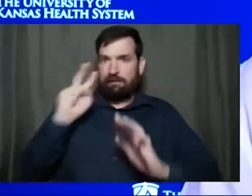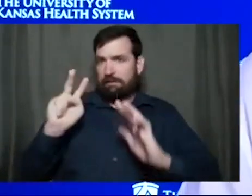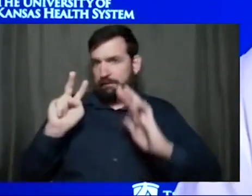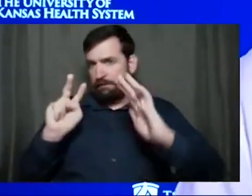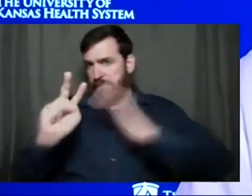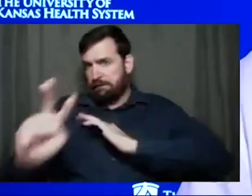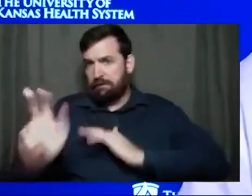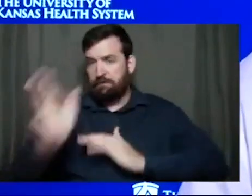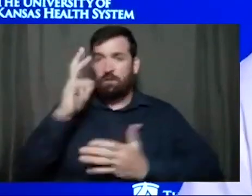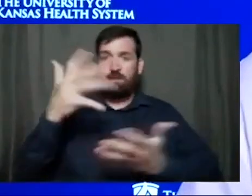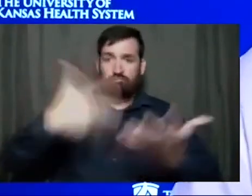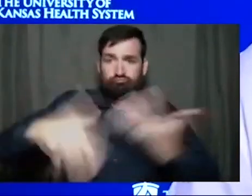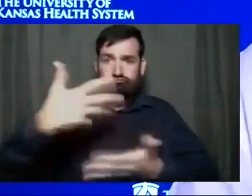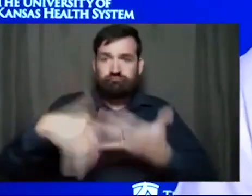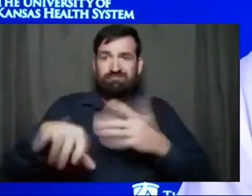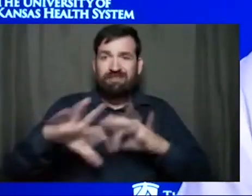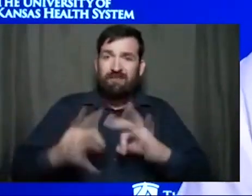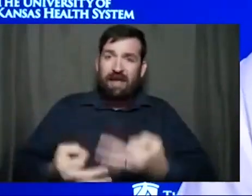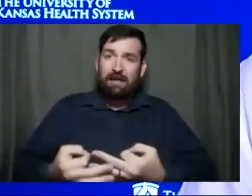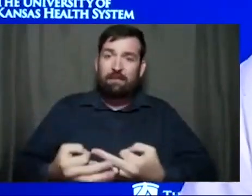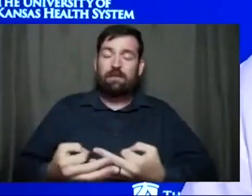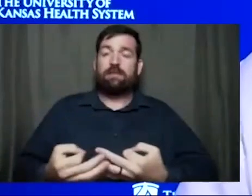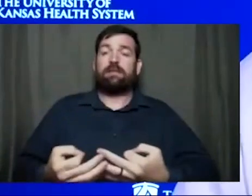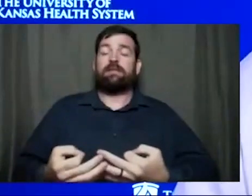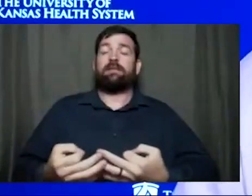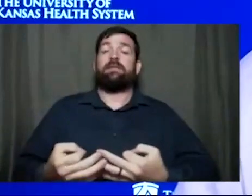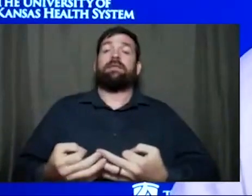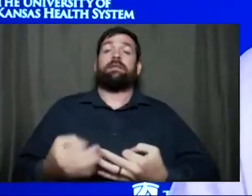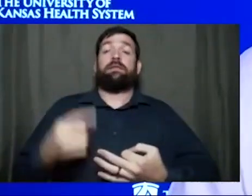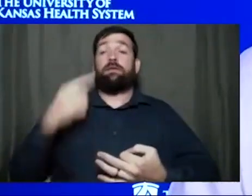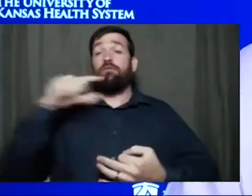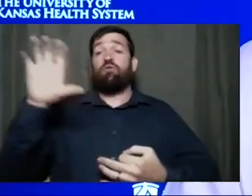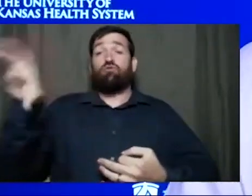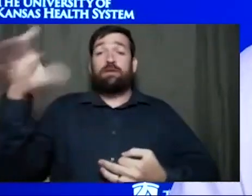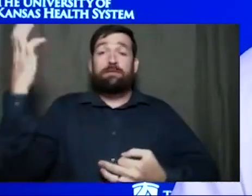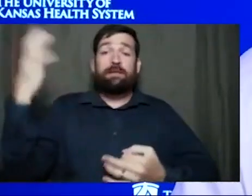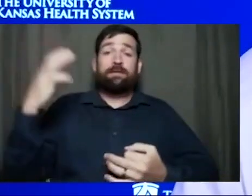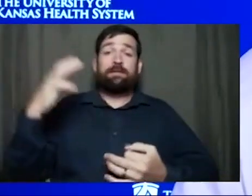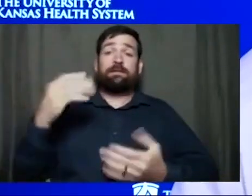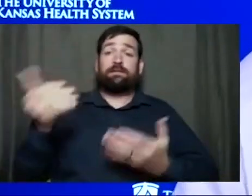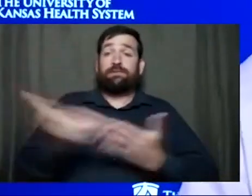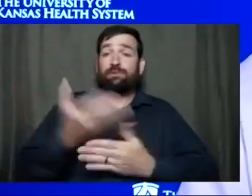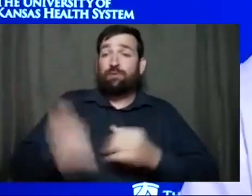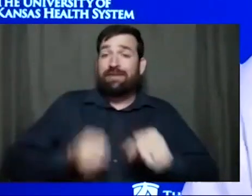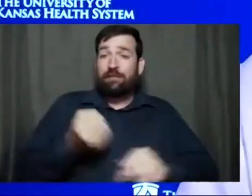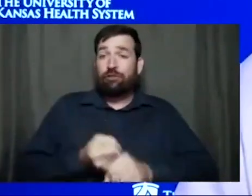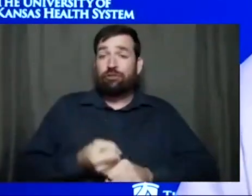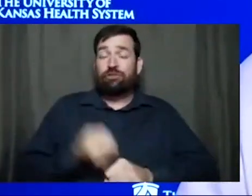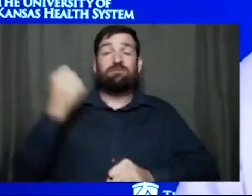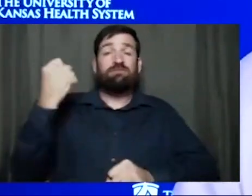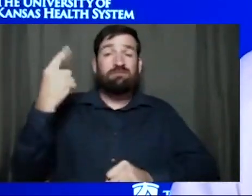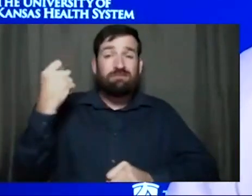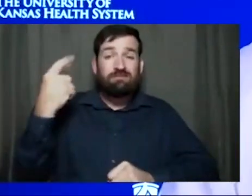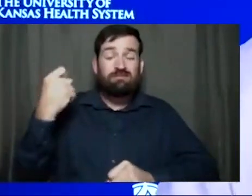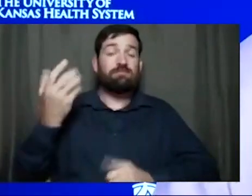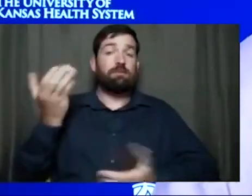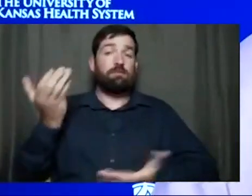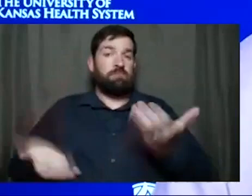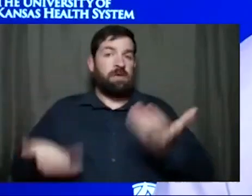members or gathering with them for the Christmas or the New Year season, understand that, well, maybe I need to